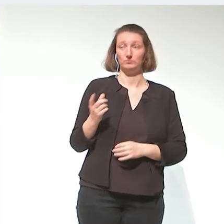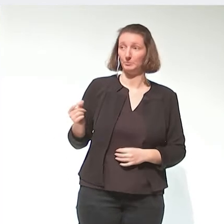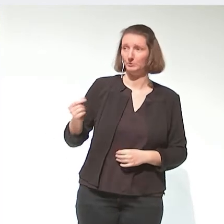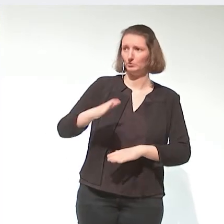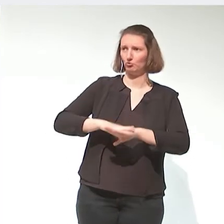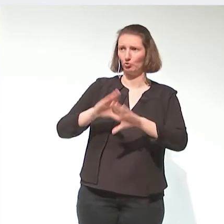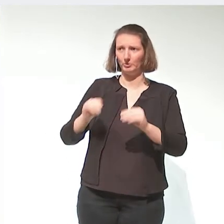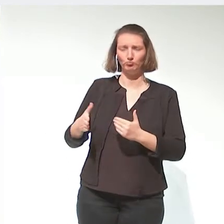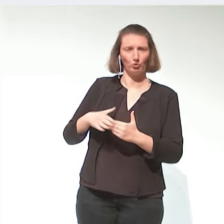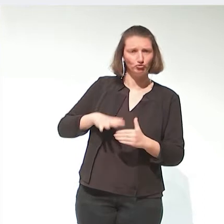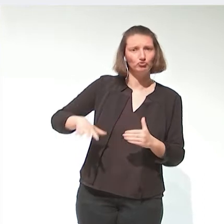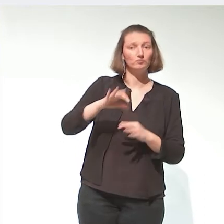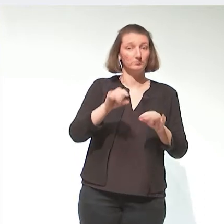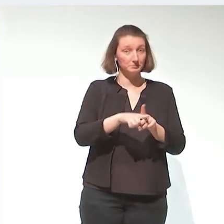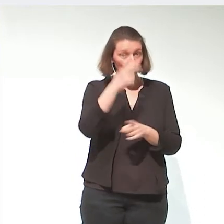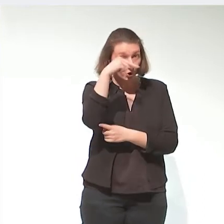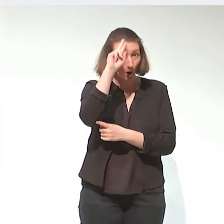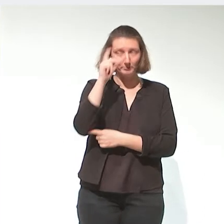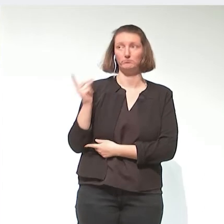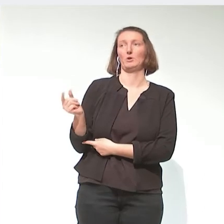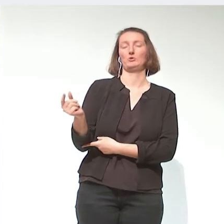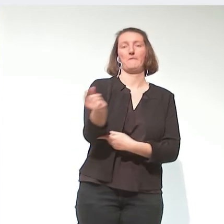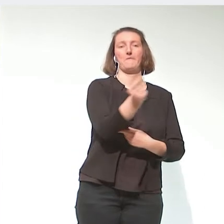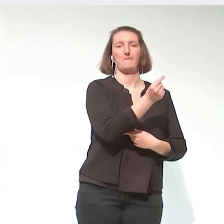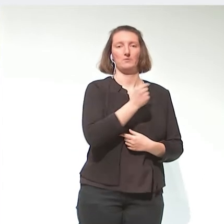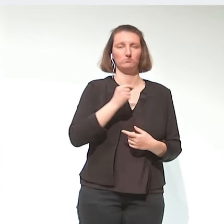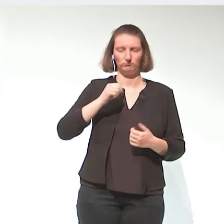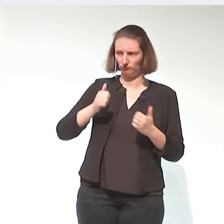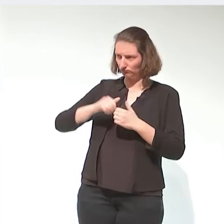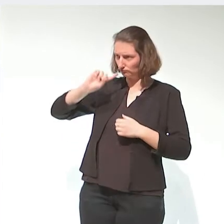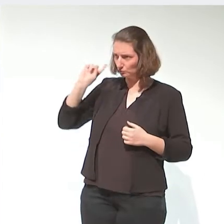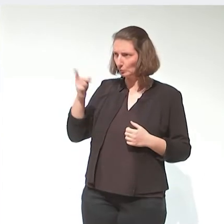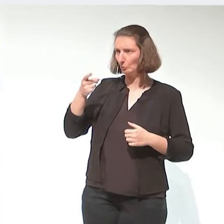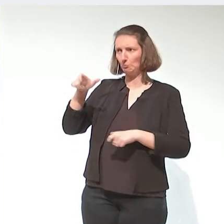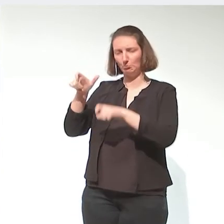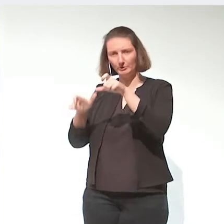stakeholders, also employers, social partners, and so on.